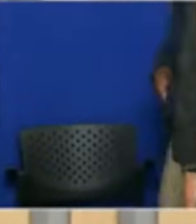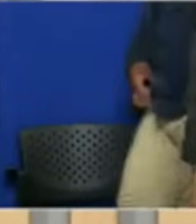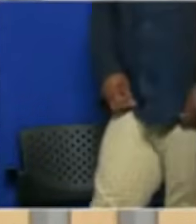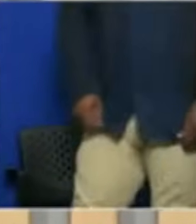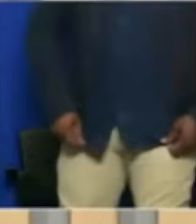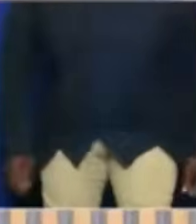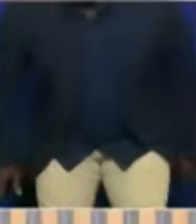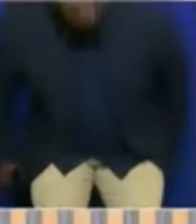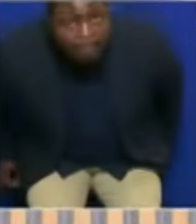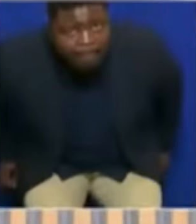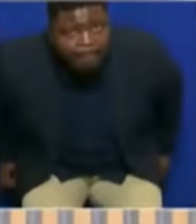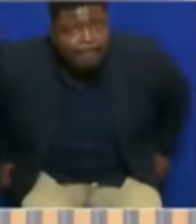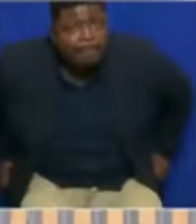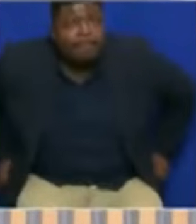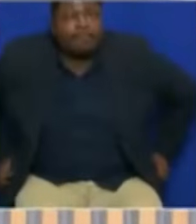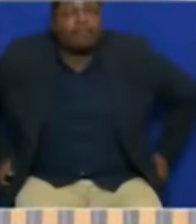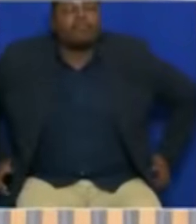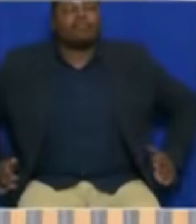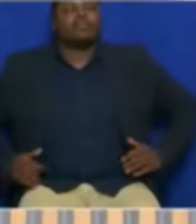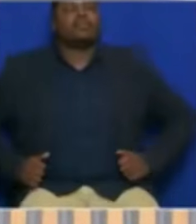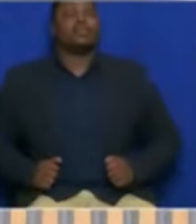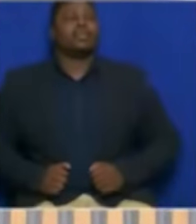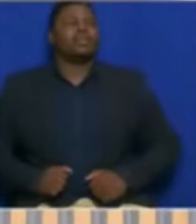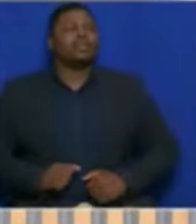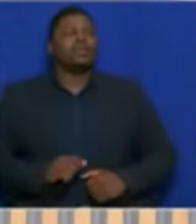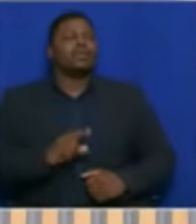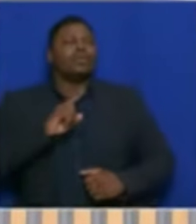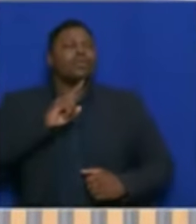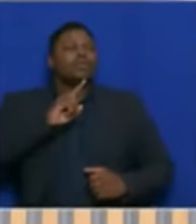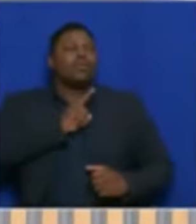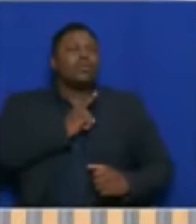bail condition that they must not go to the office?